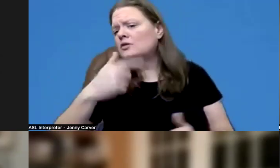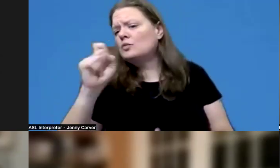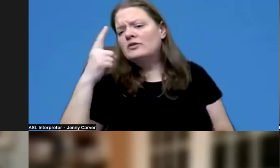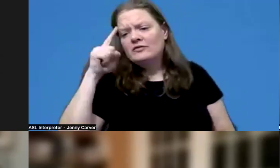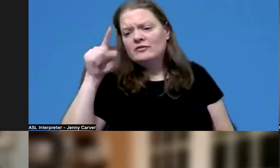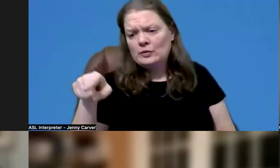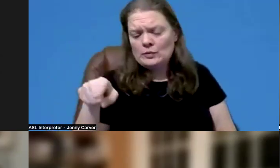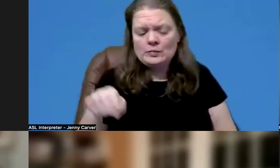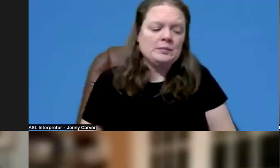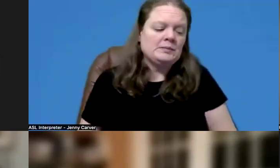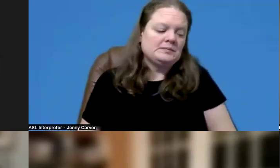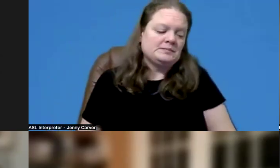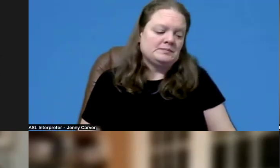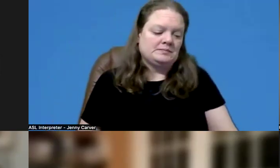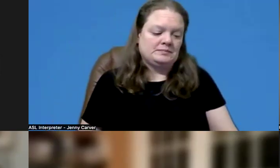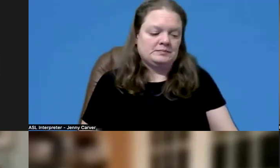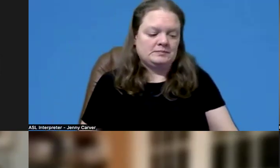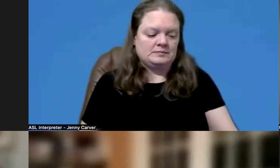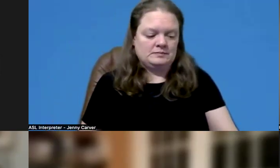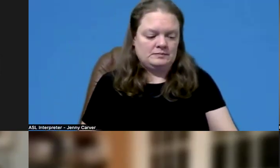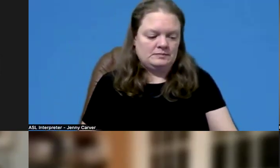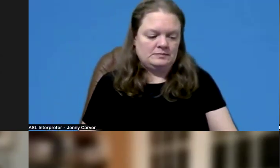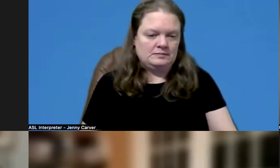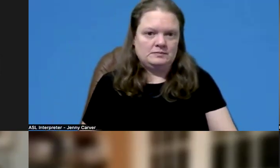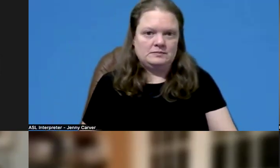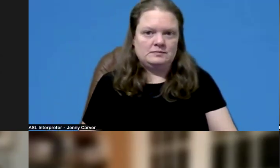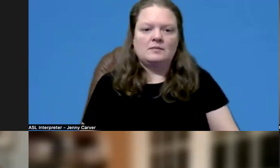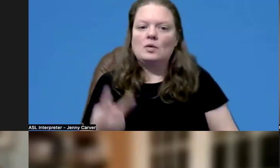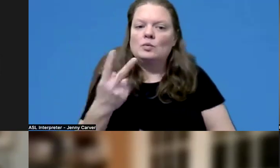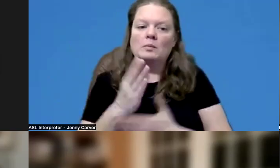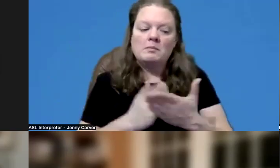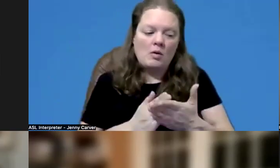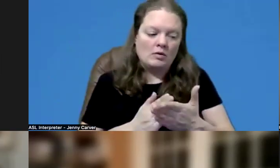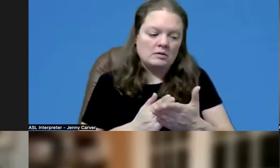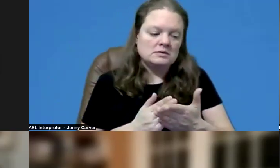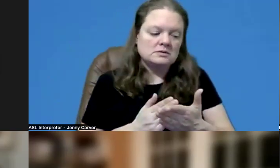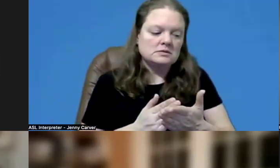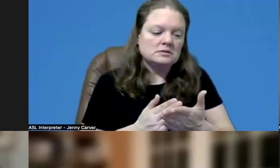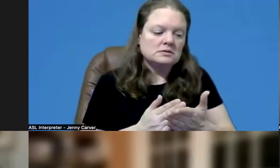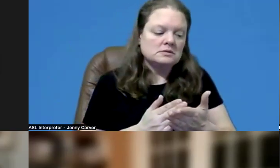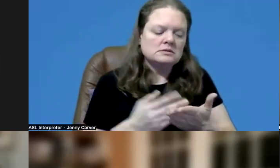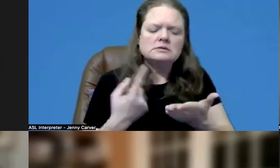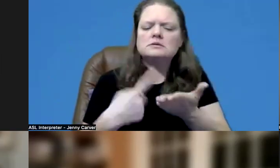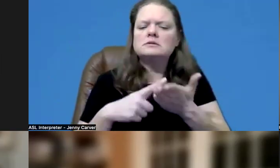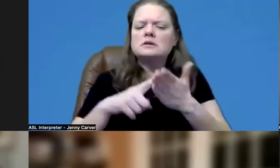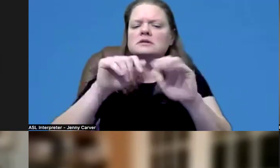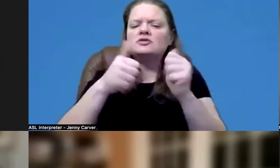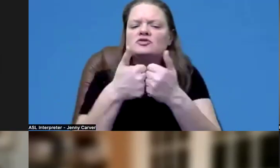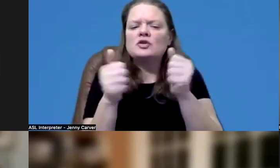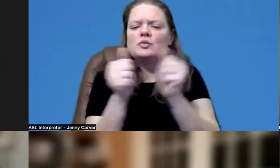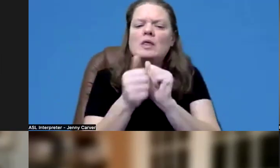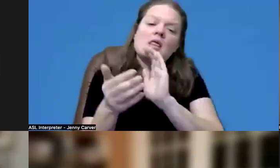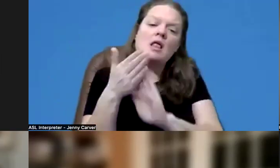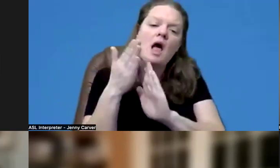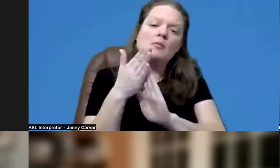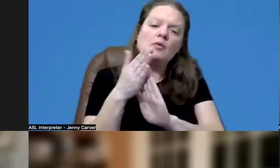you. One is it's two parts. One is it's just talking about the challenges with operating with